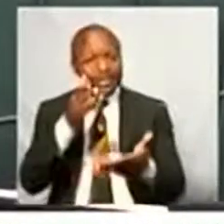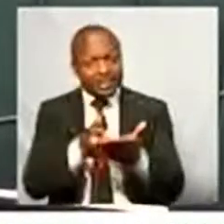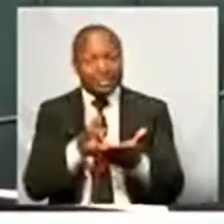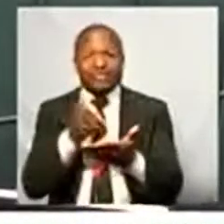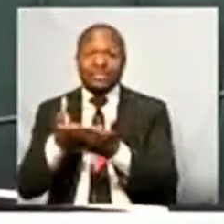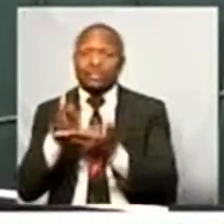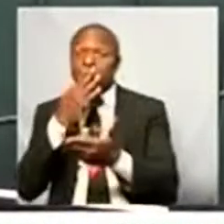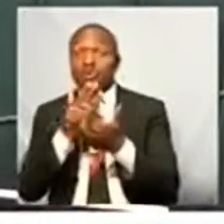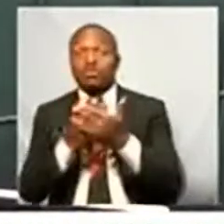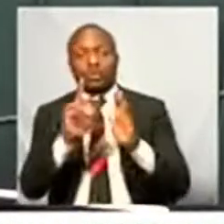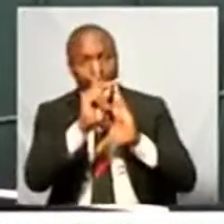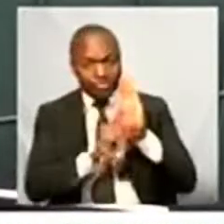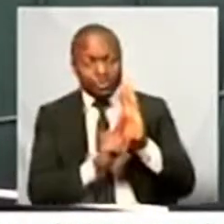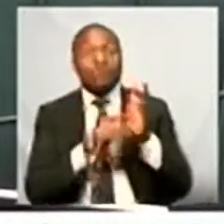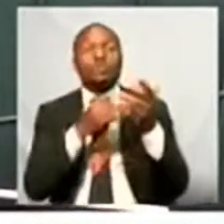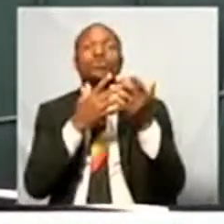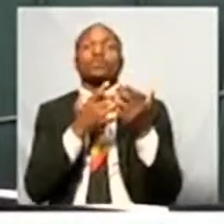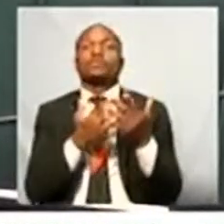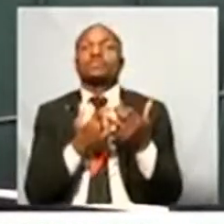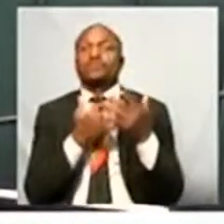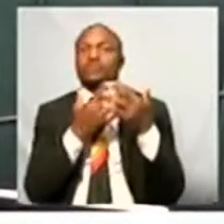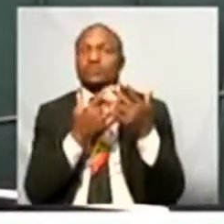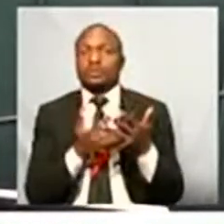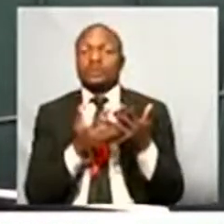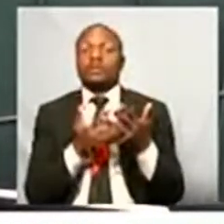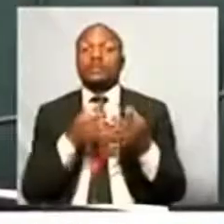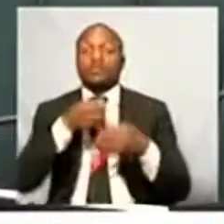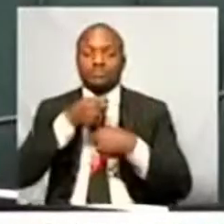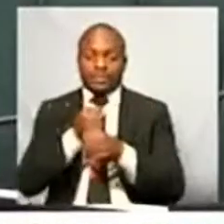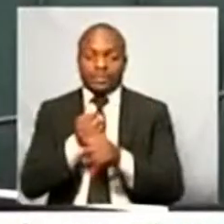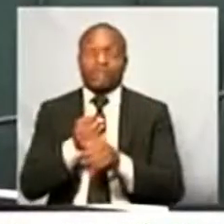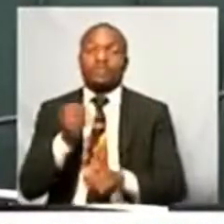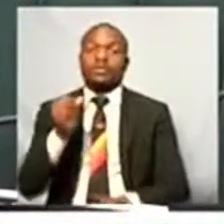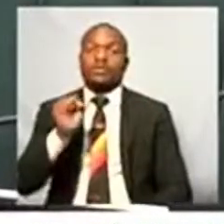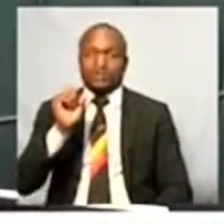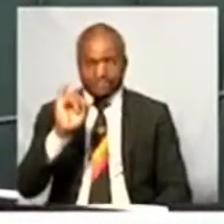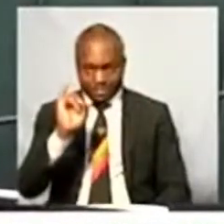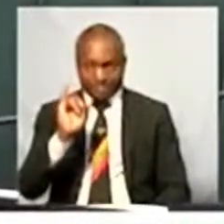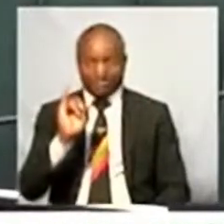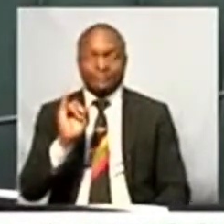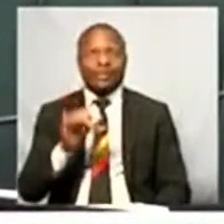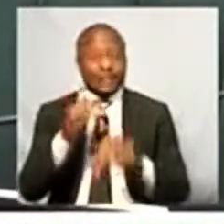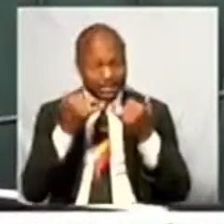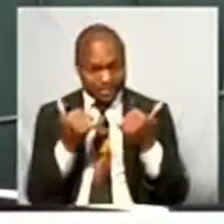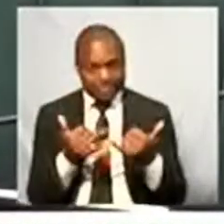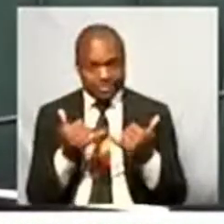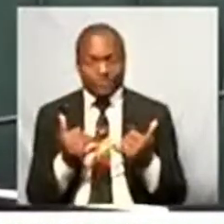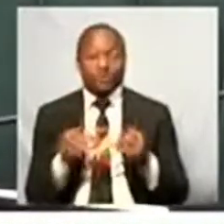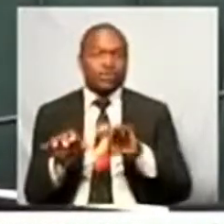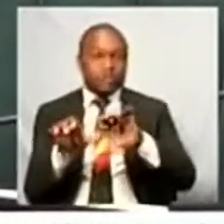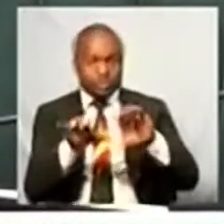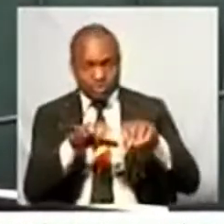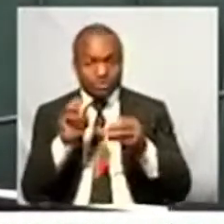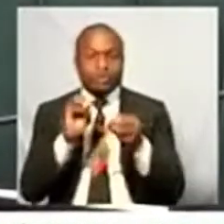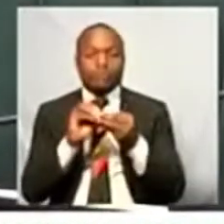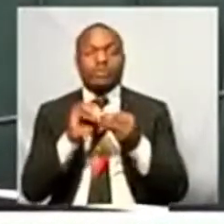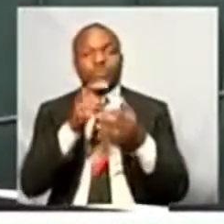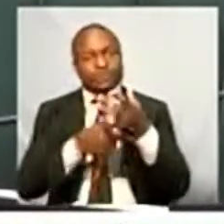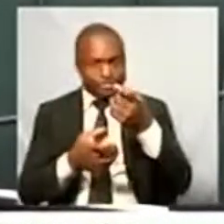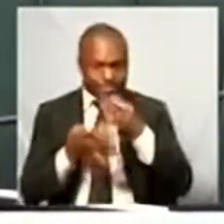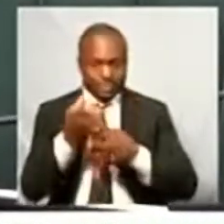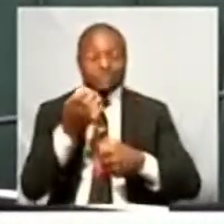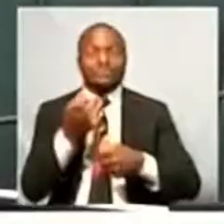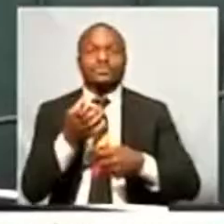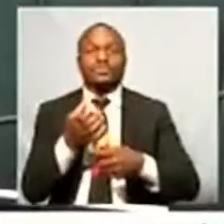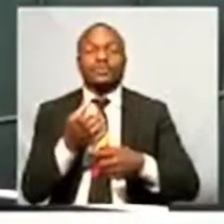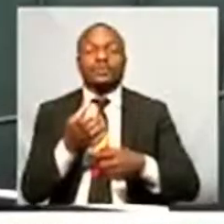we await the coming up with an SI. So right now, we are doing a lot of consultations so that